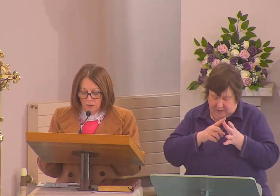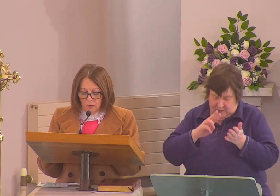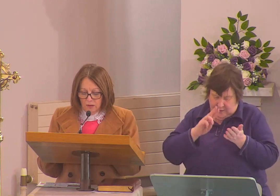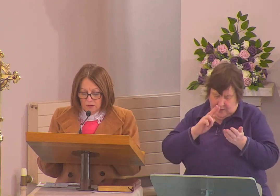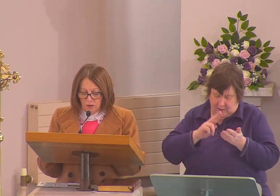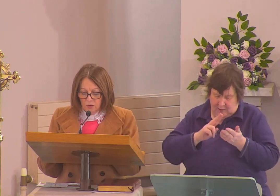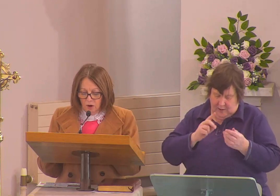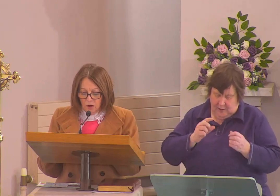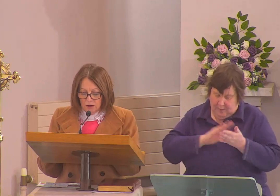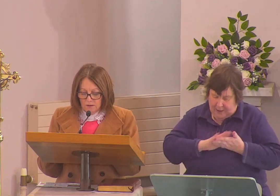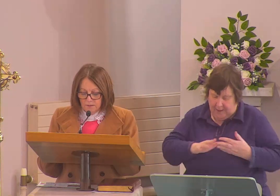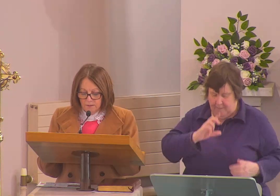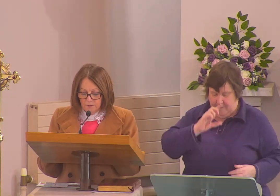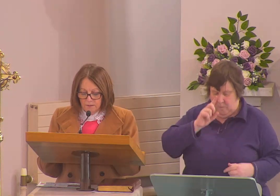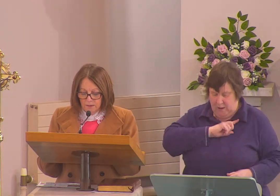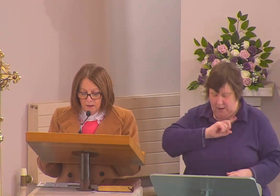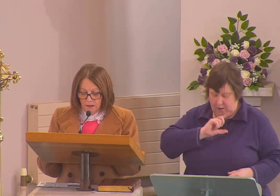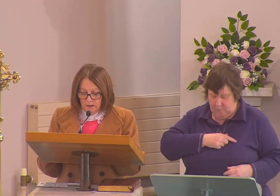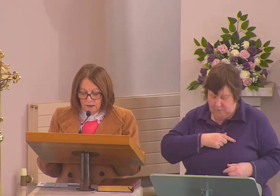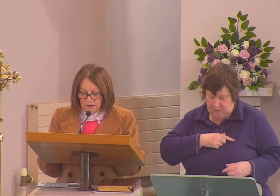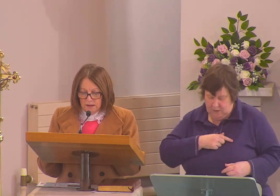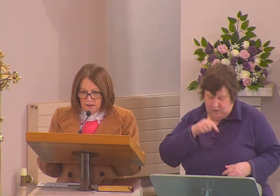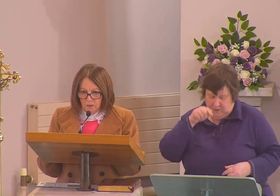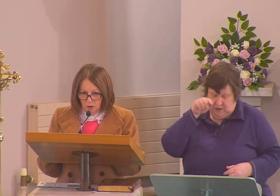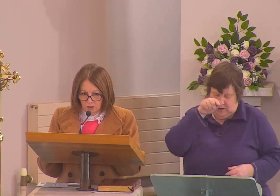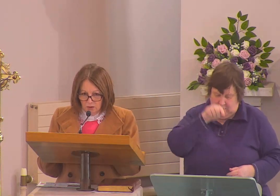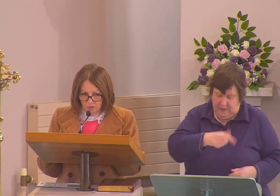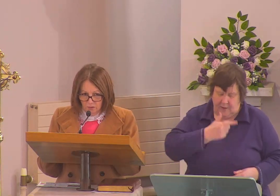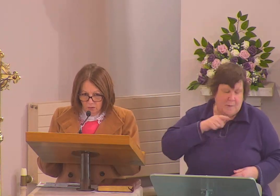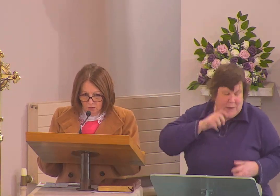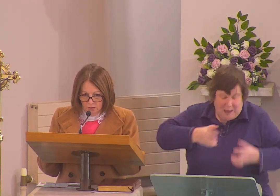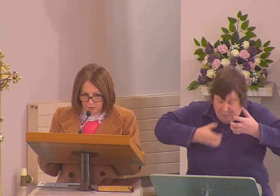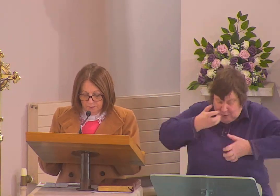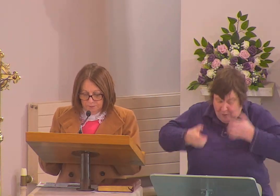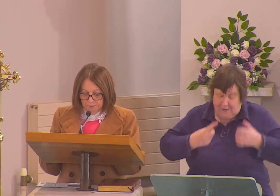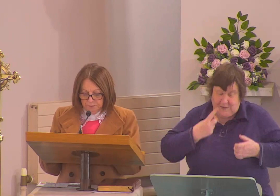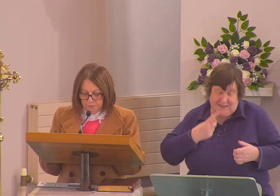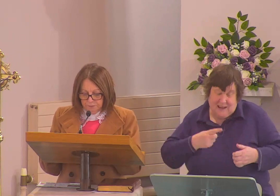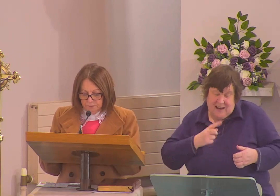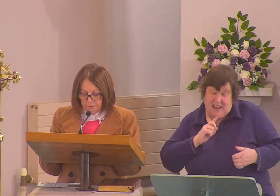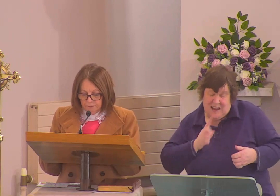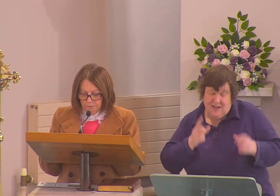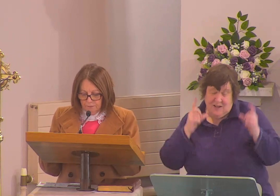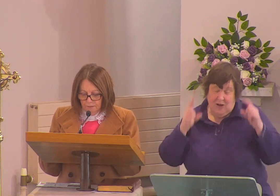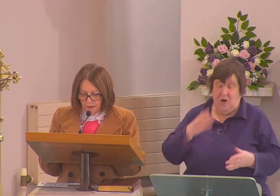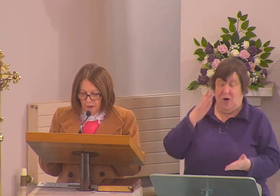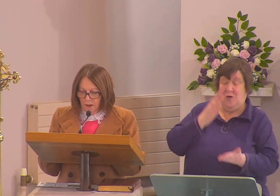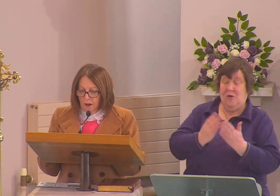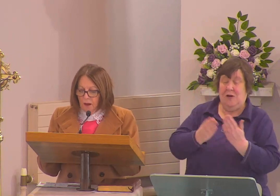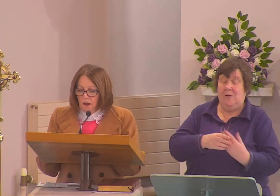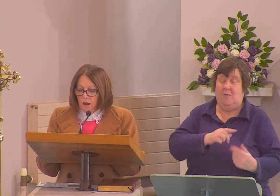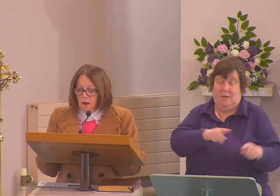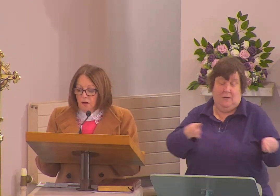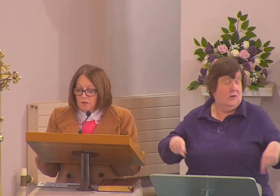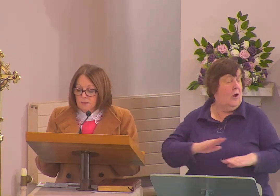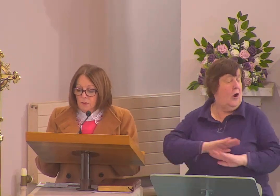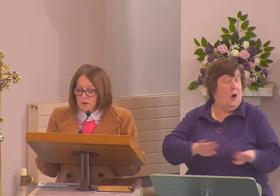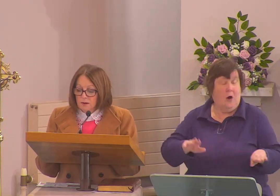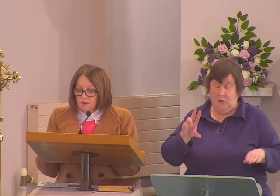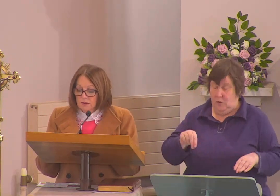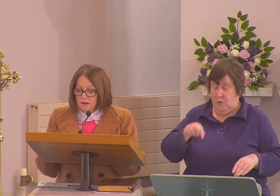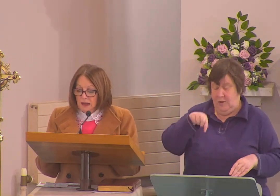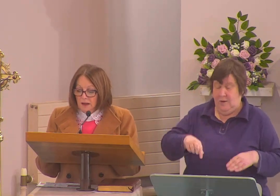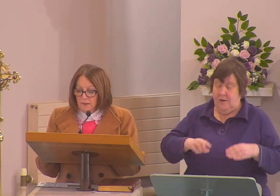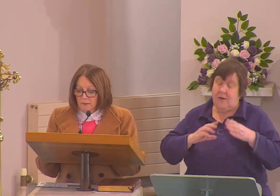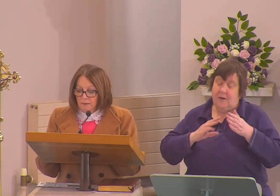really with us or not?" This is the word of the Lord. Thanks be to God. Response